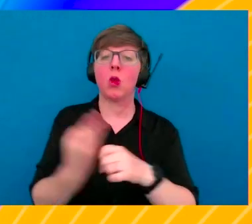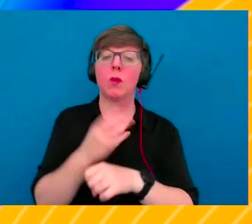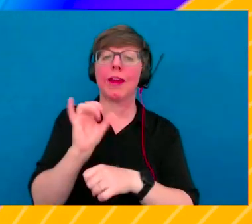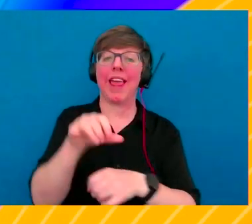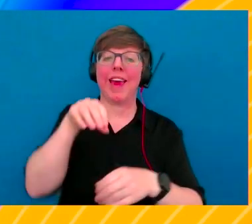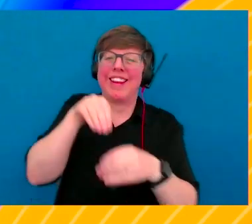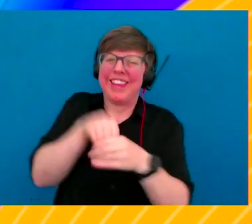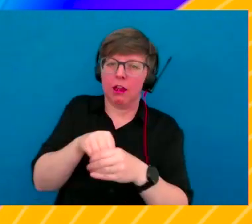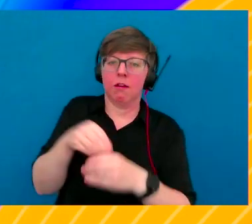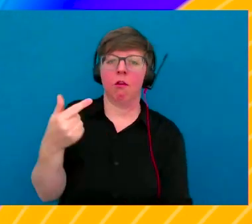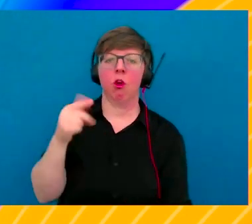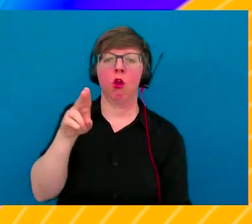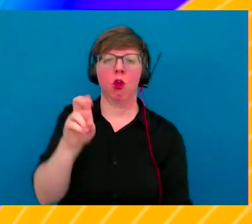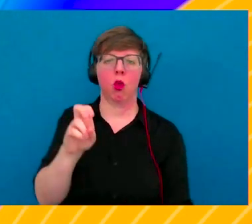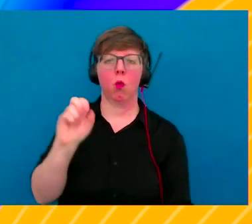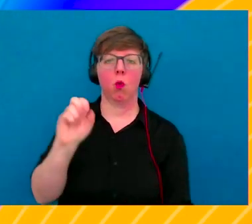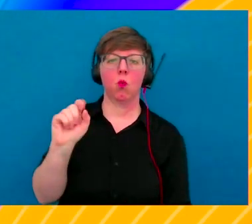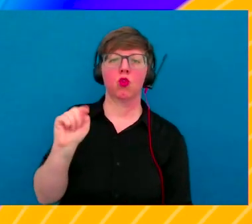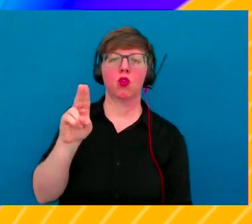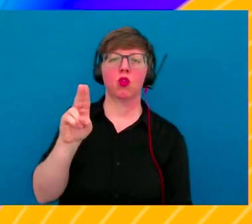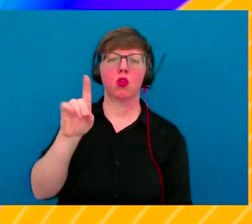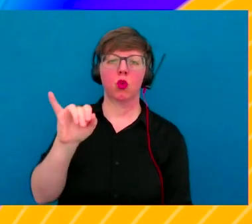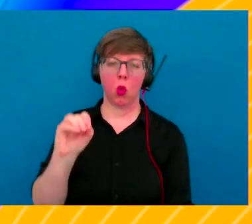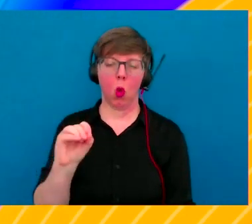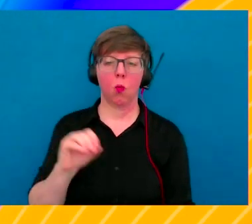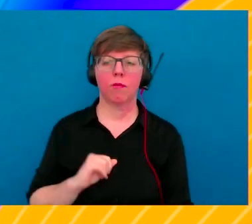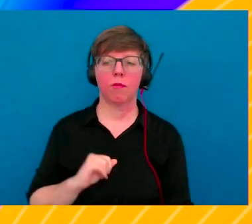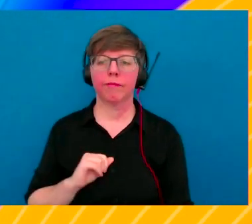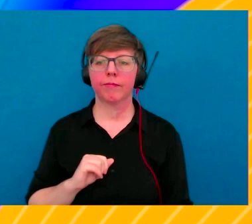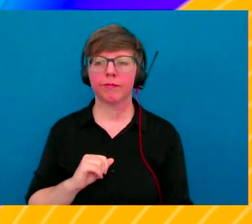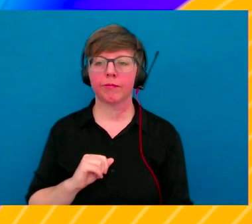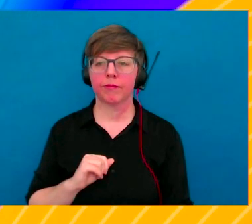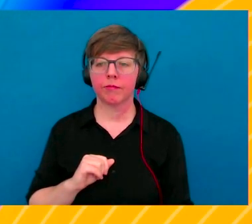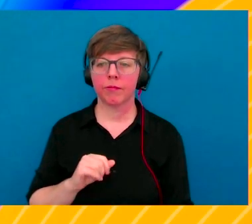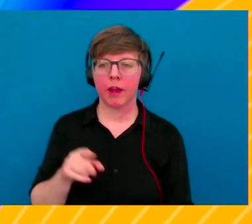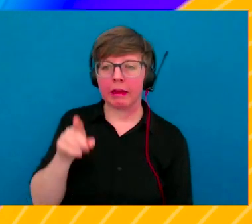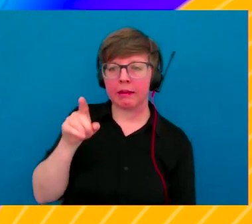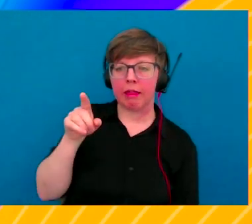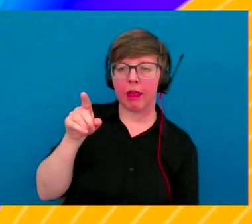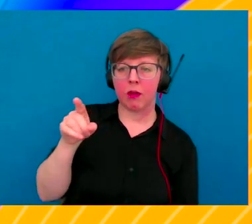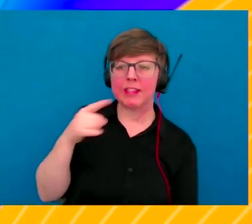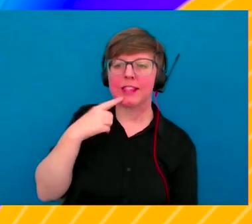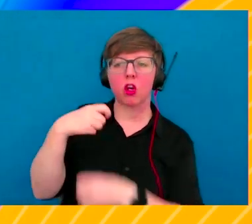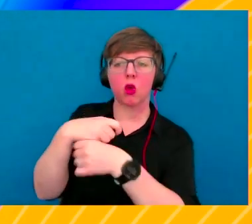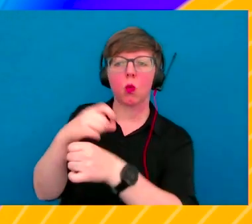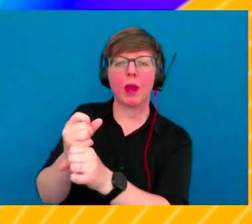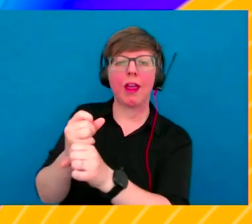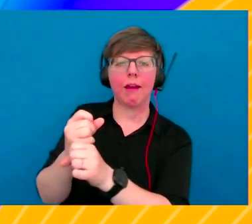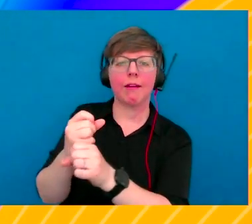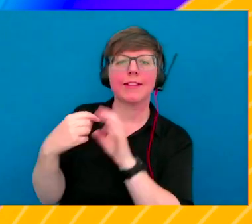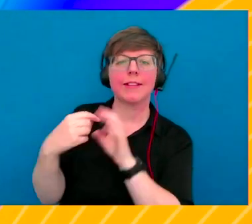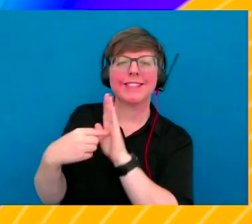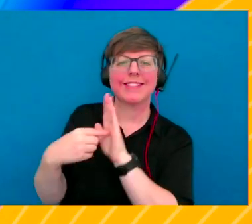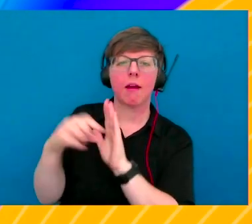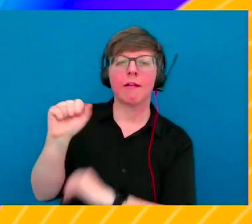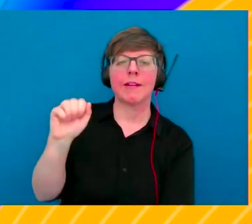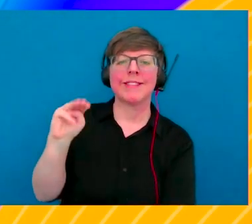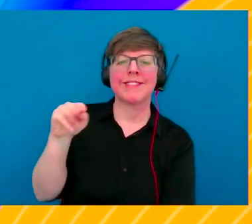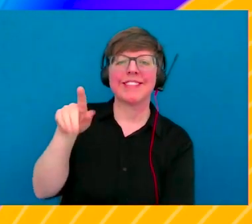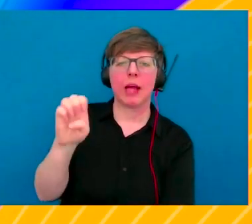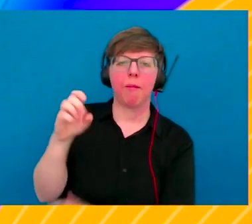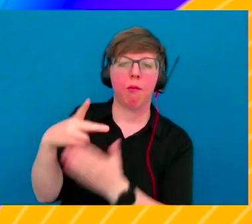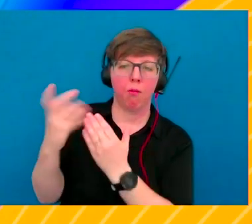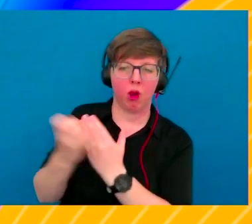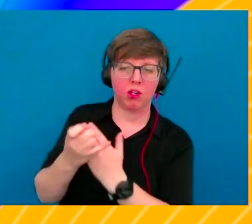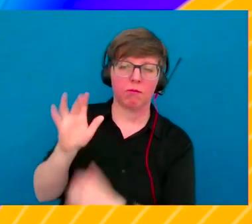get started. Here, I'm going to select the option that you see here to create a sample project. If I click that, uh,